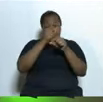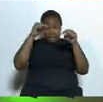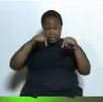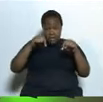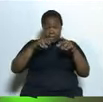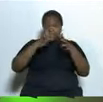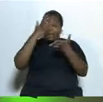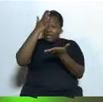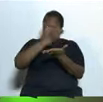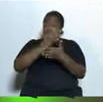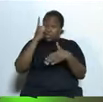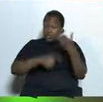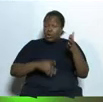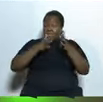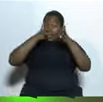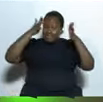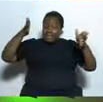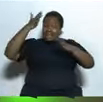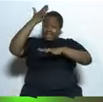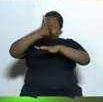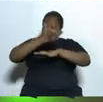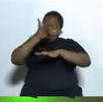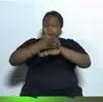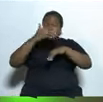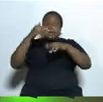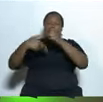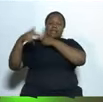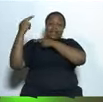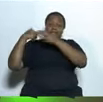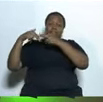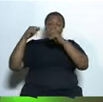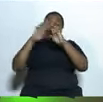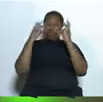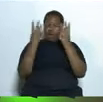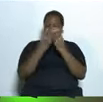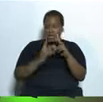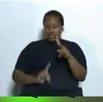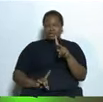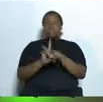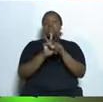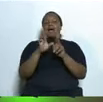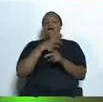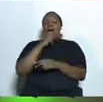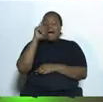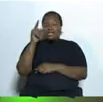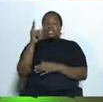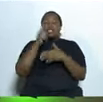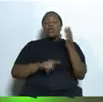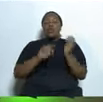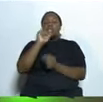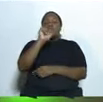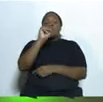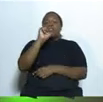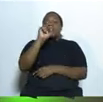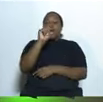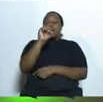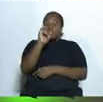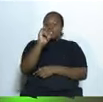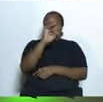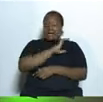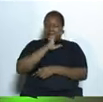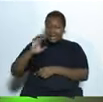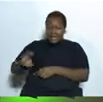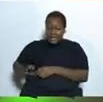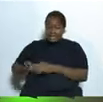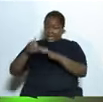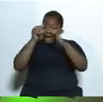the greatest cult in the history of the world is soon to come. And that's under the Antichrist, under the mark of the beast.